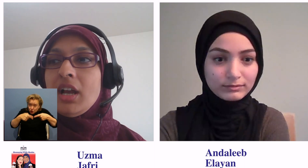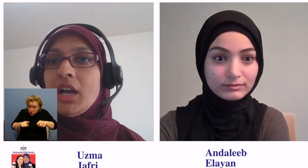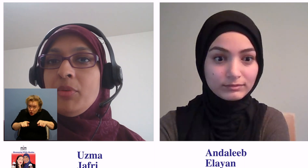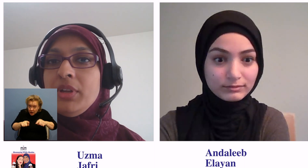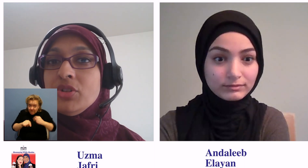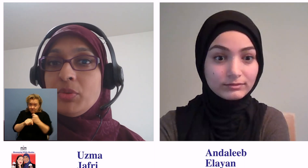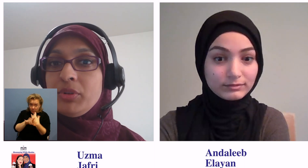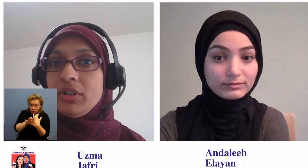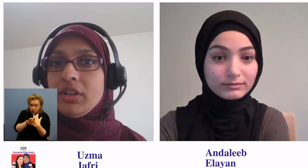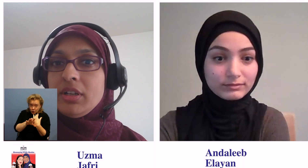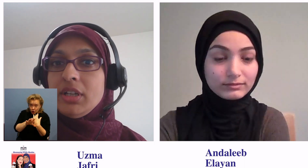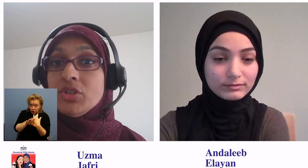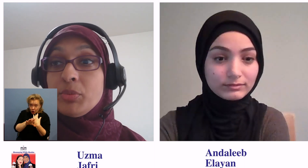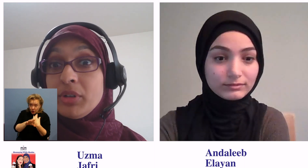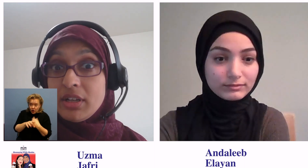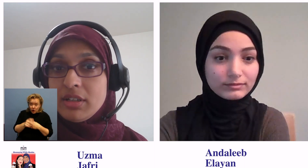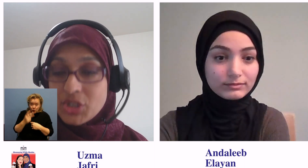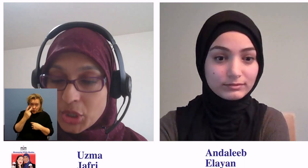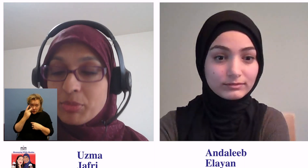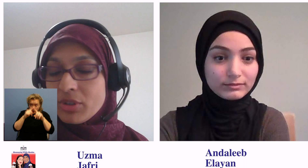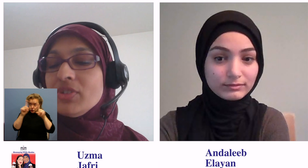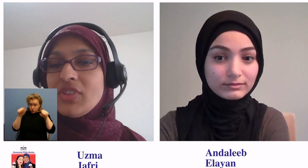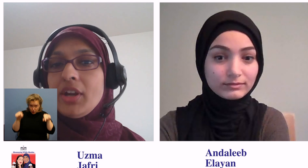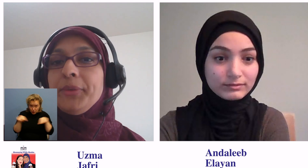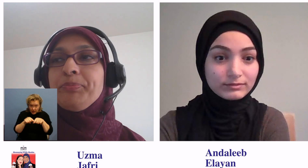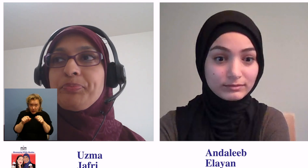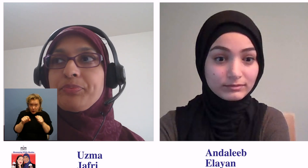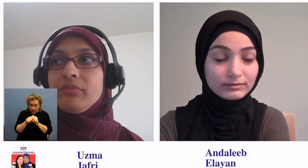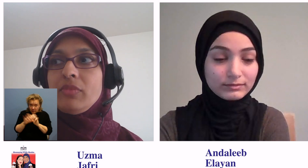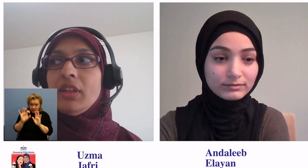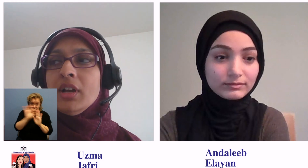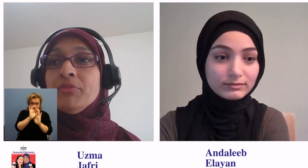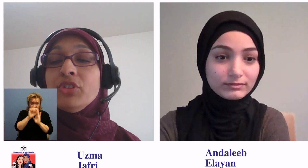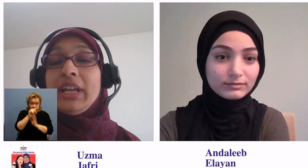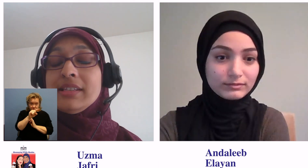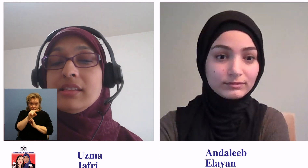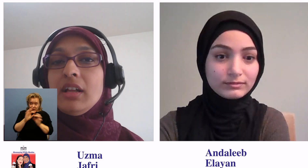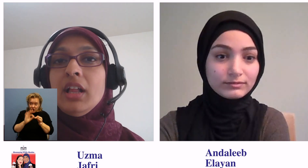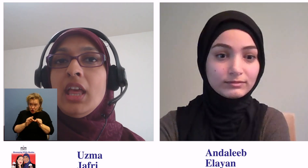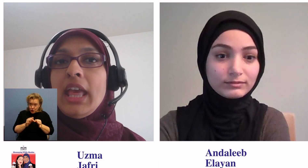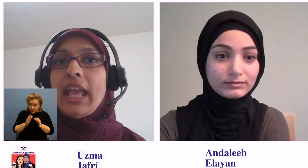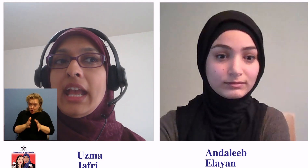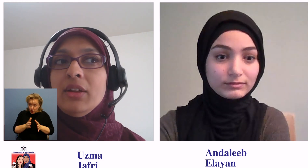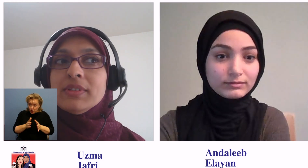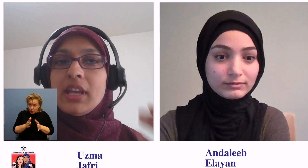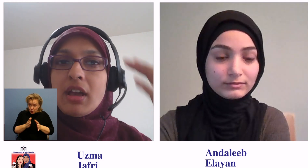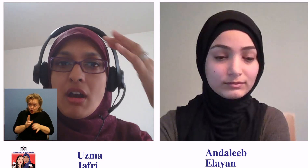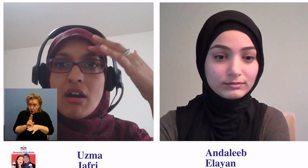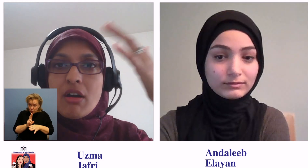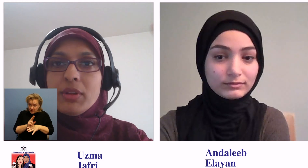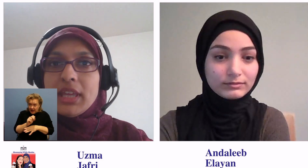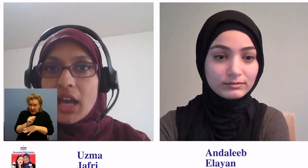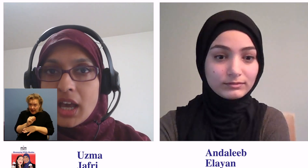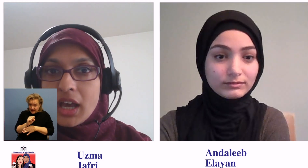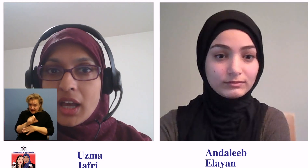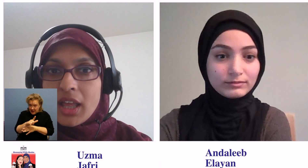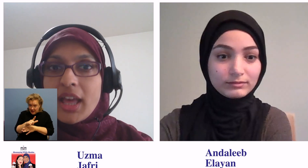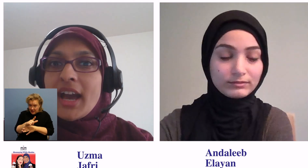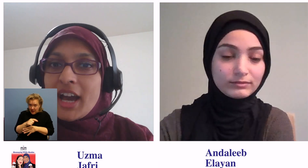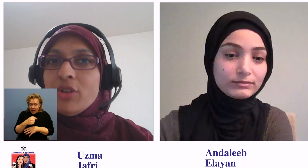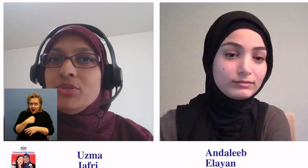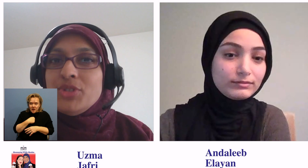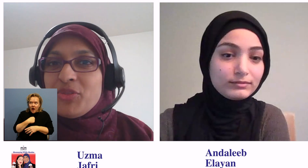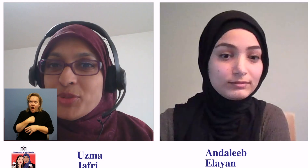see, um, interpret, uh, interpreters, interpreters there, um, for ASL. And it was like, oh yeah,